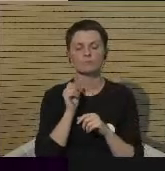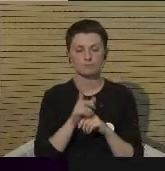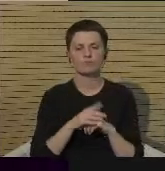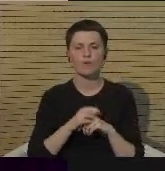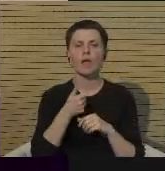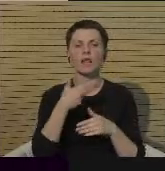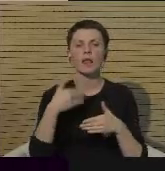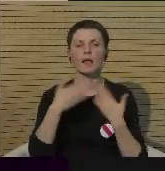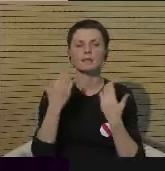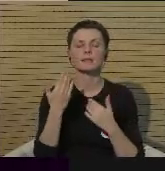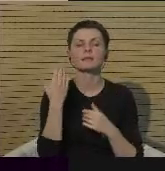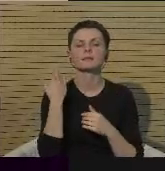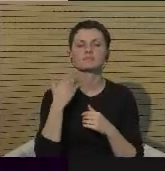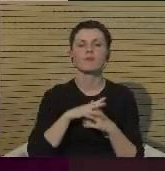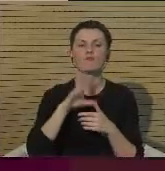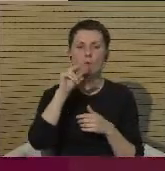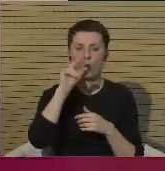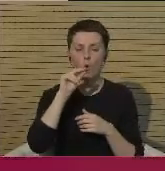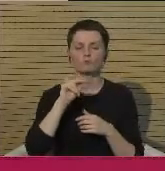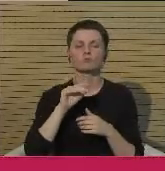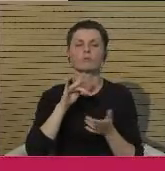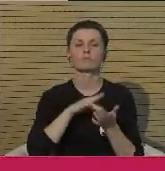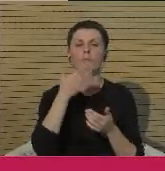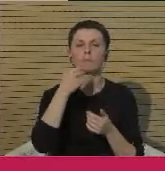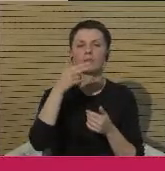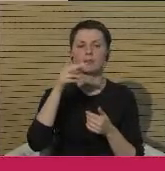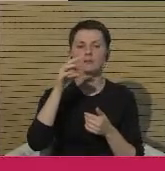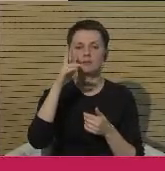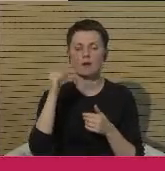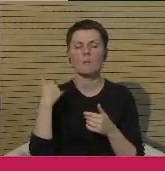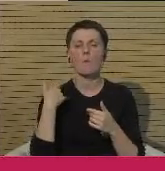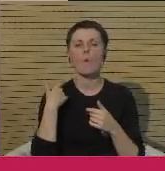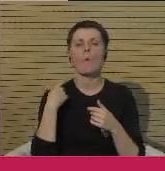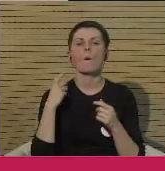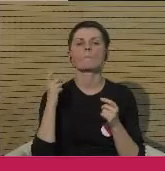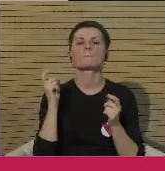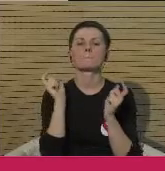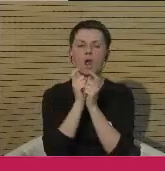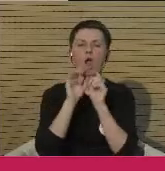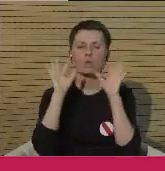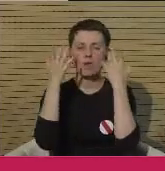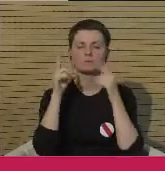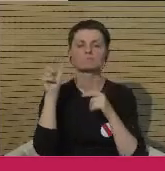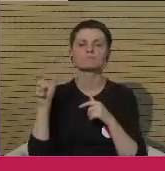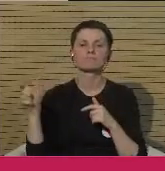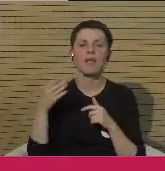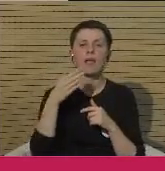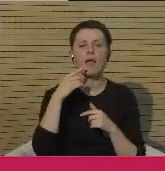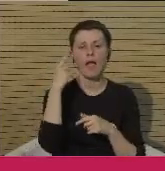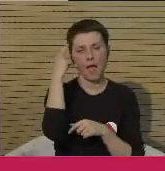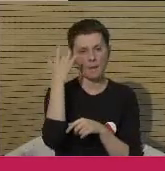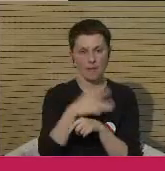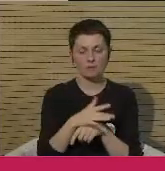Yeah, it's true. A couple of days ago, on Monday, there was a protest of pensioners.